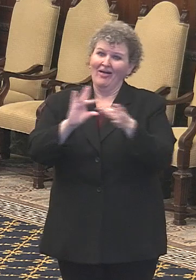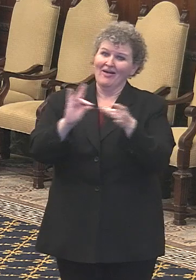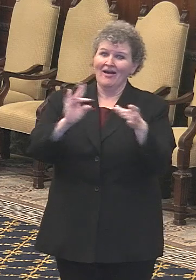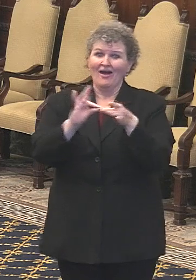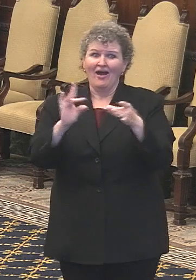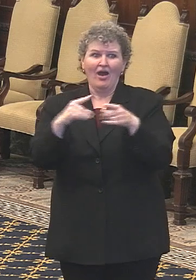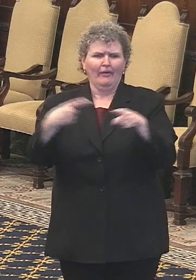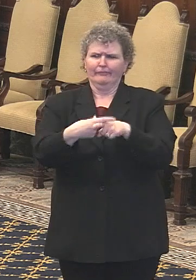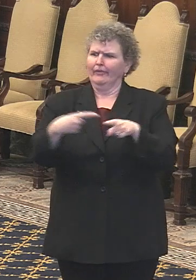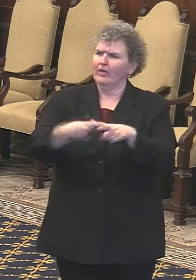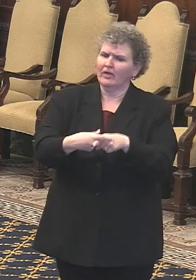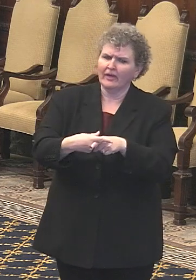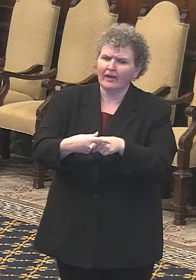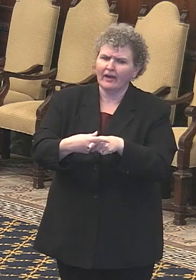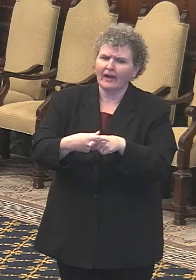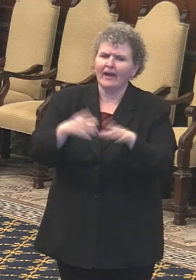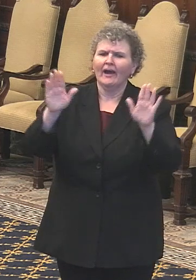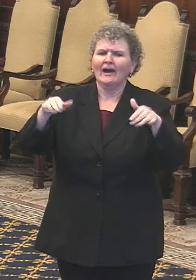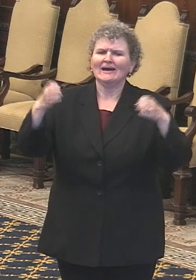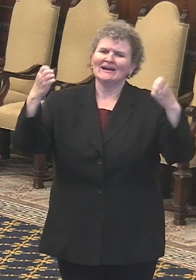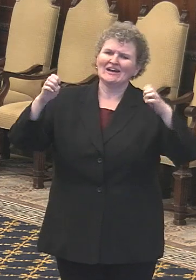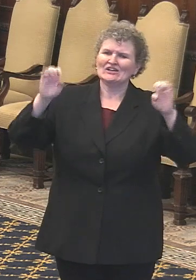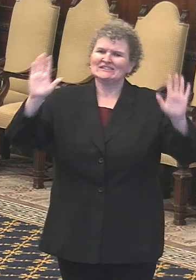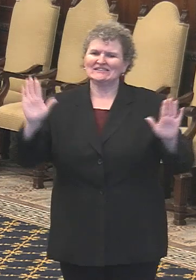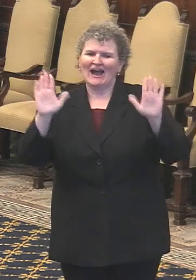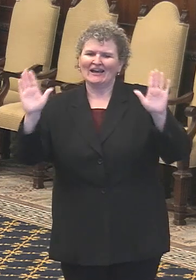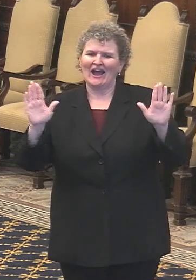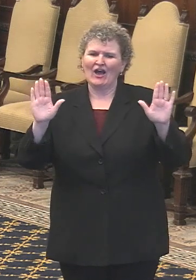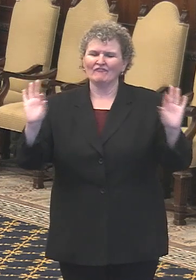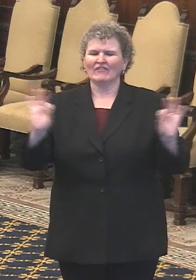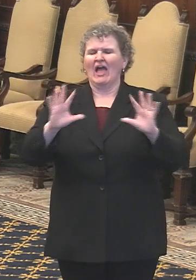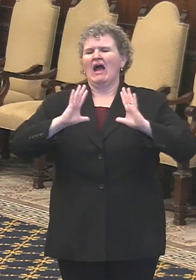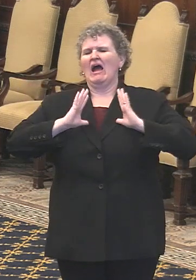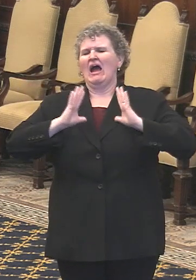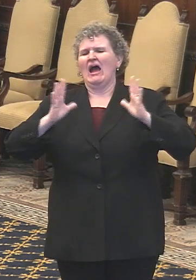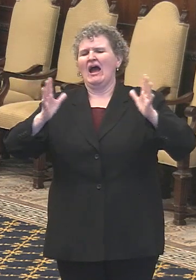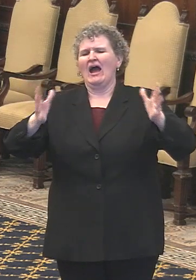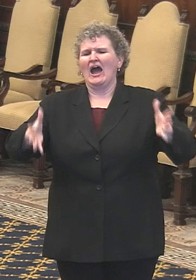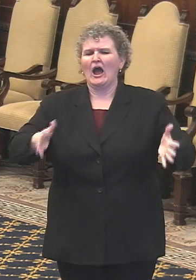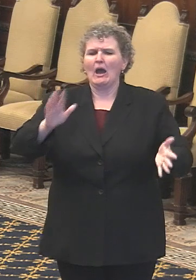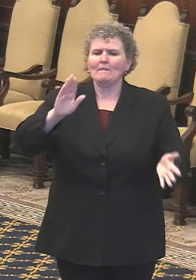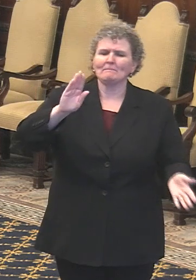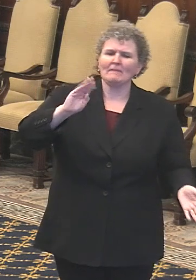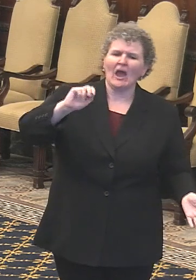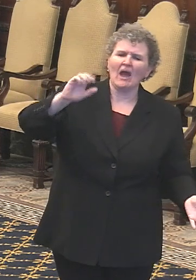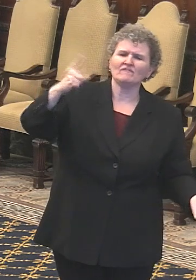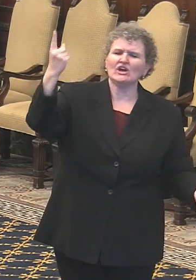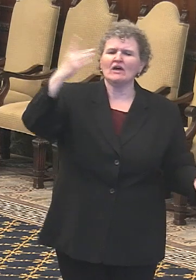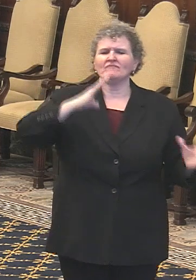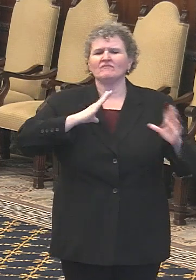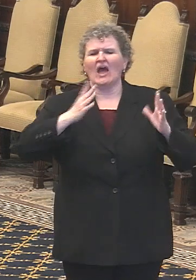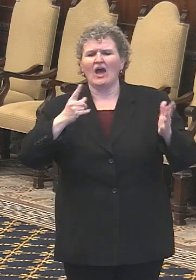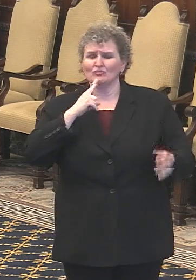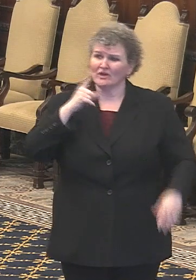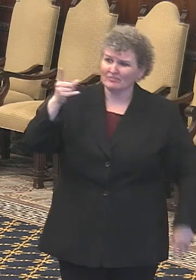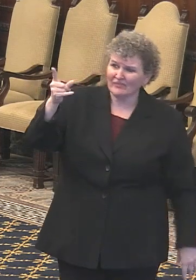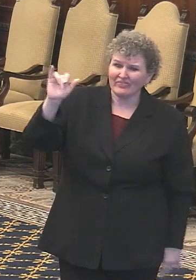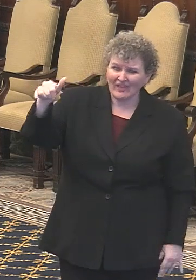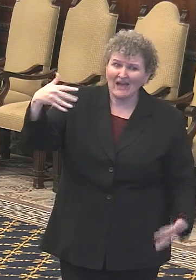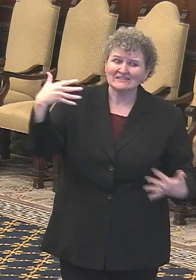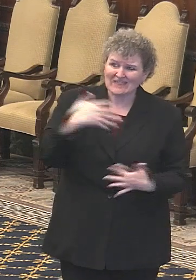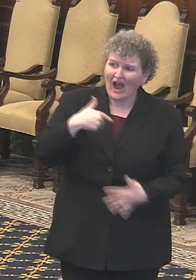country. And wouldn't it be more important to have people believe that they're exposed to the infection,